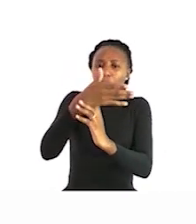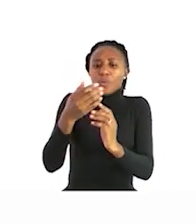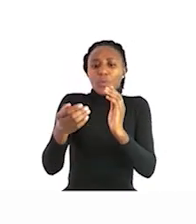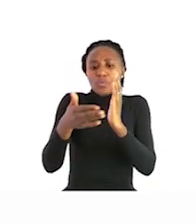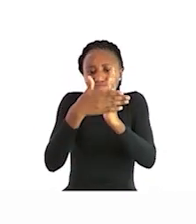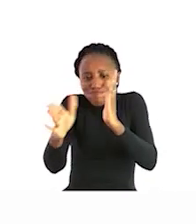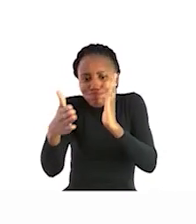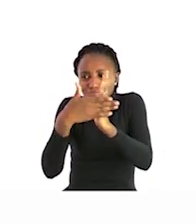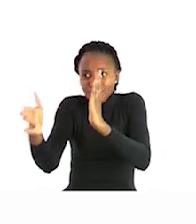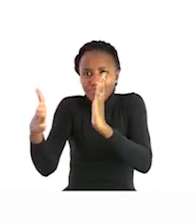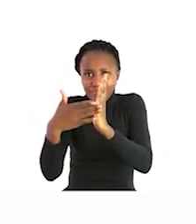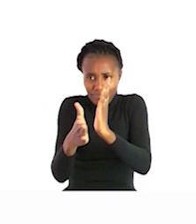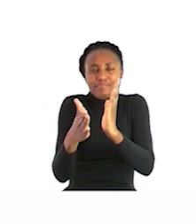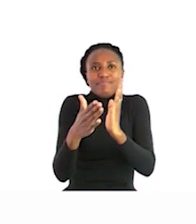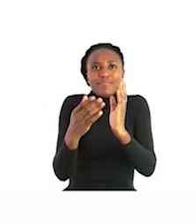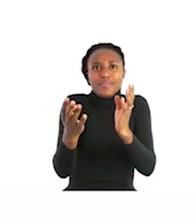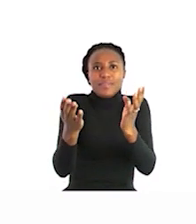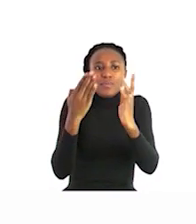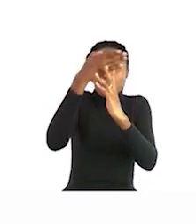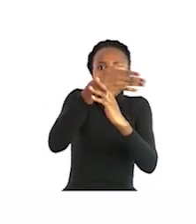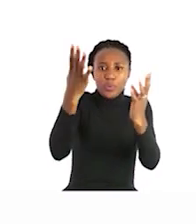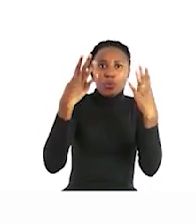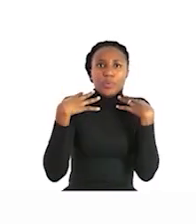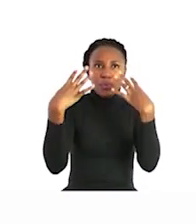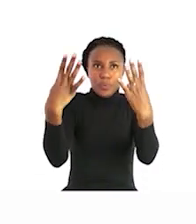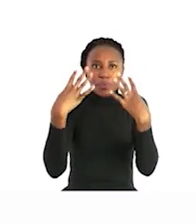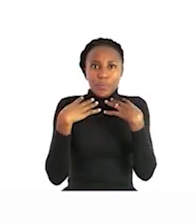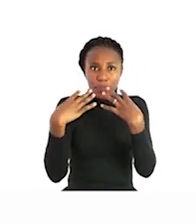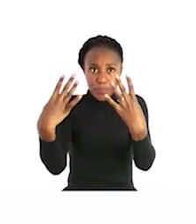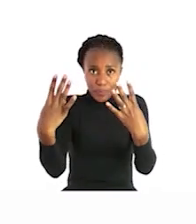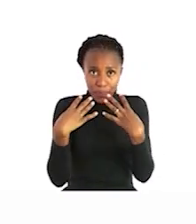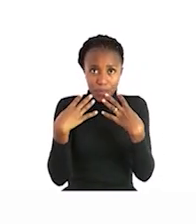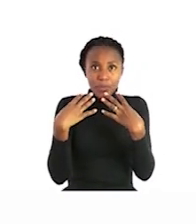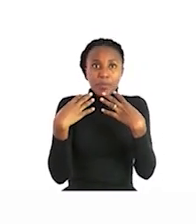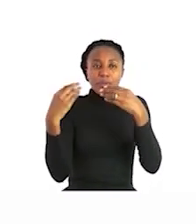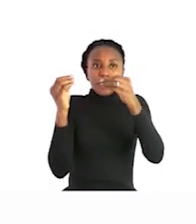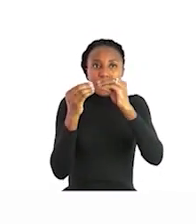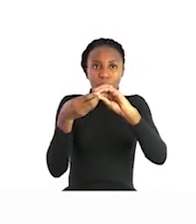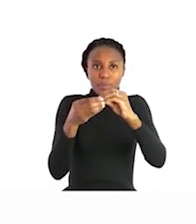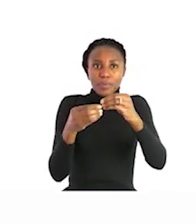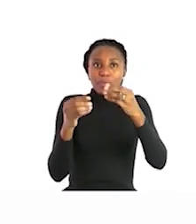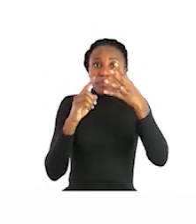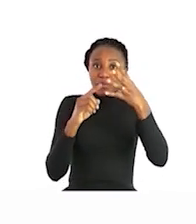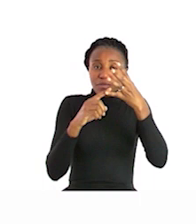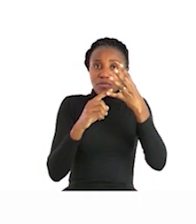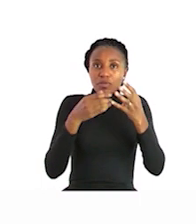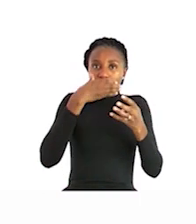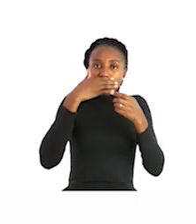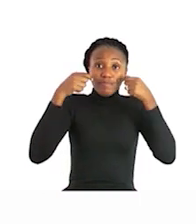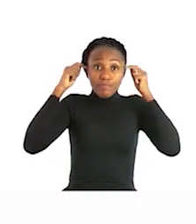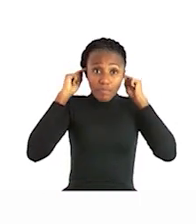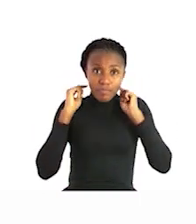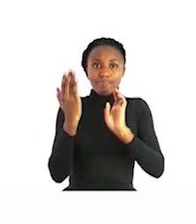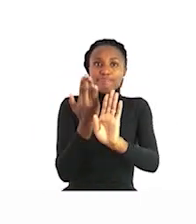regularly, which means you should open the windows, keep the air well ventilated. Number 4, cover your face with a mask that